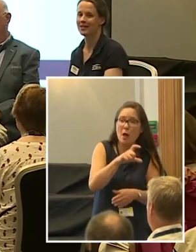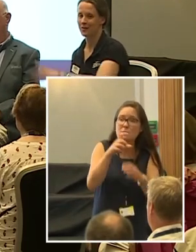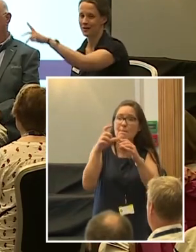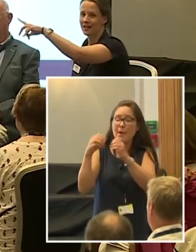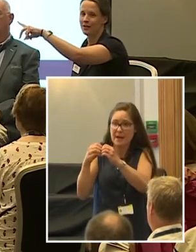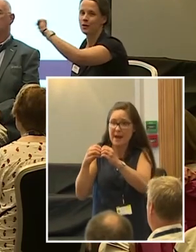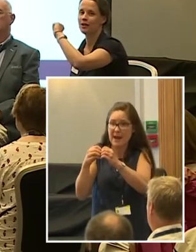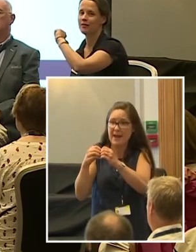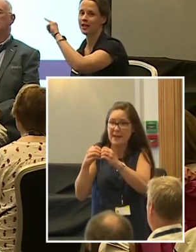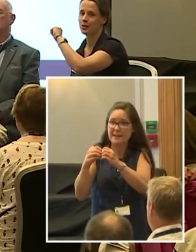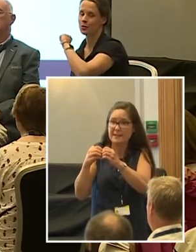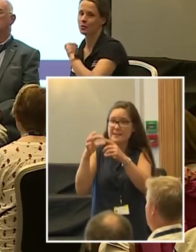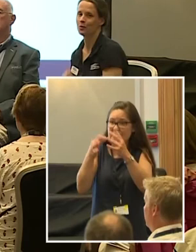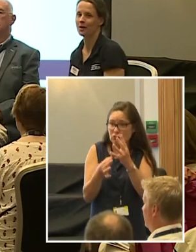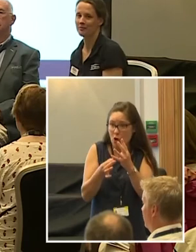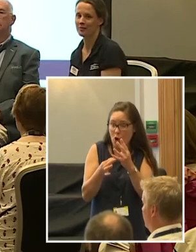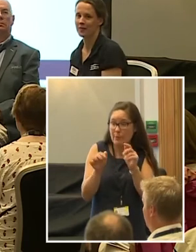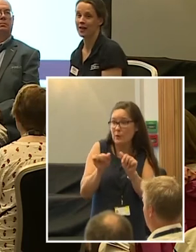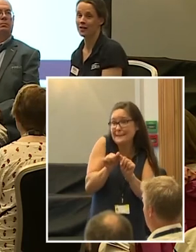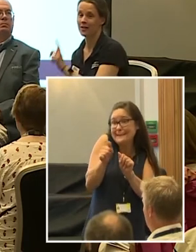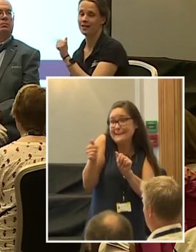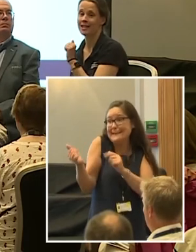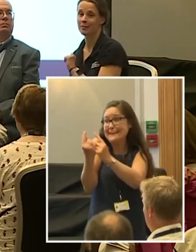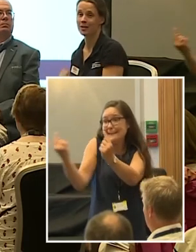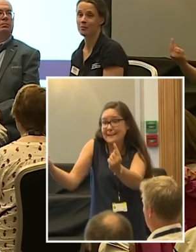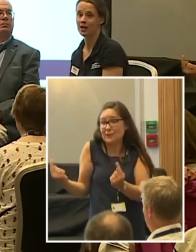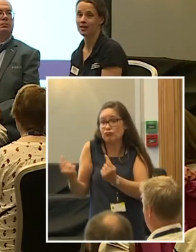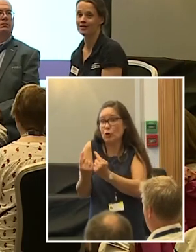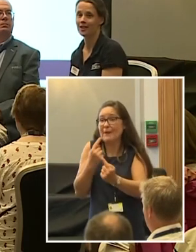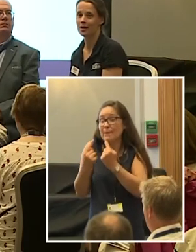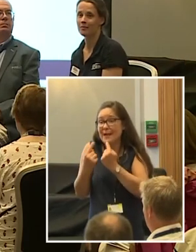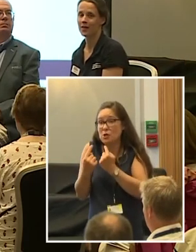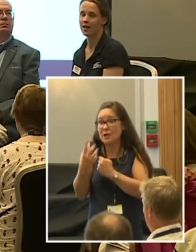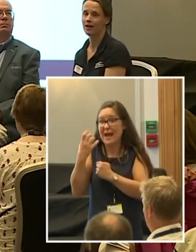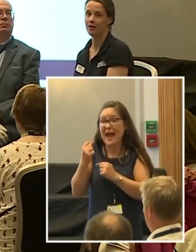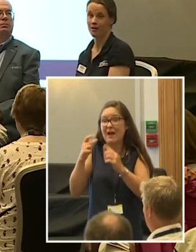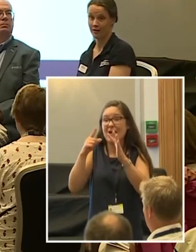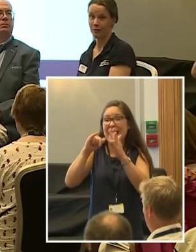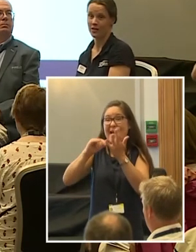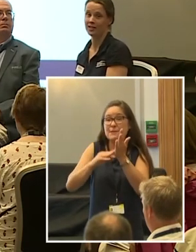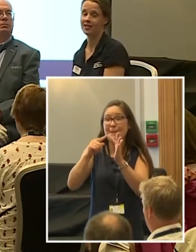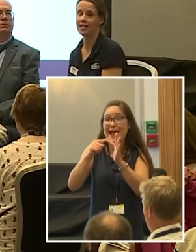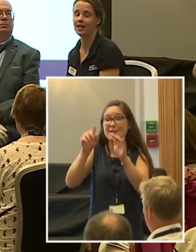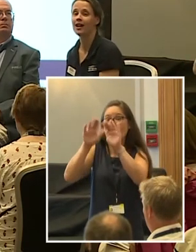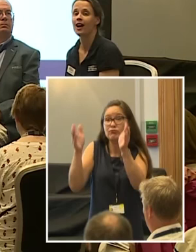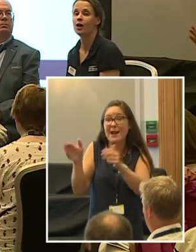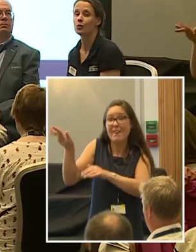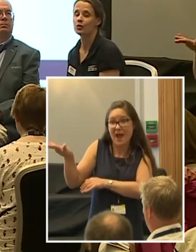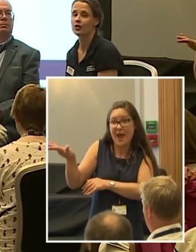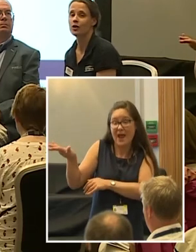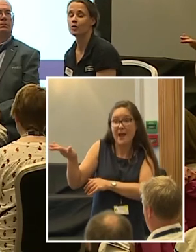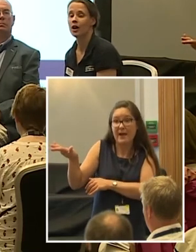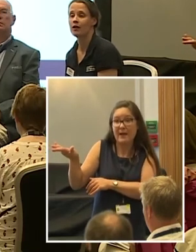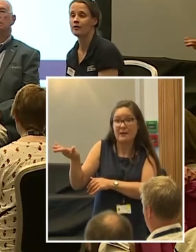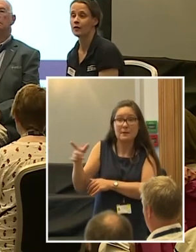be quite helpful. Next door, they are, it's Esme's umbrella, they are with us today. And